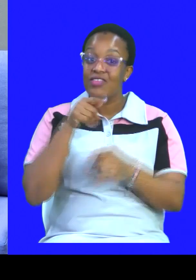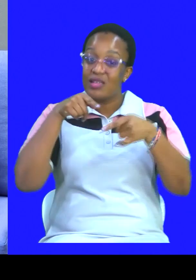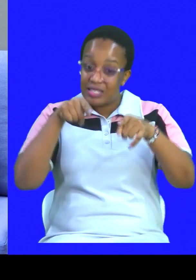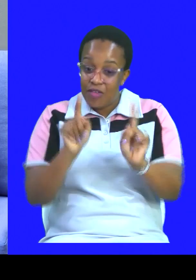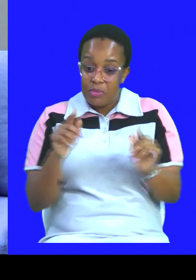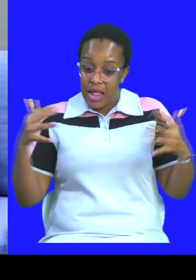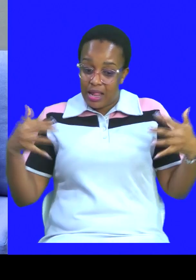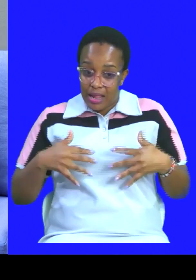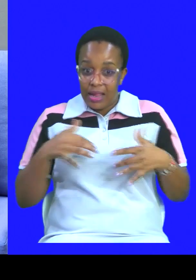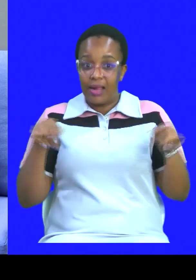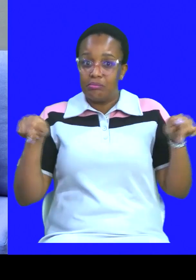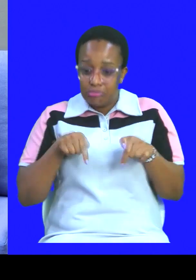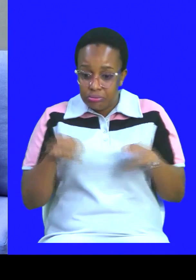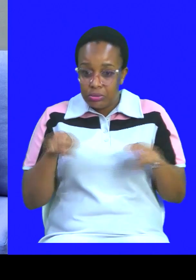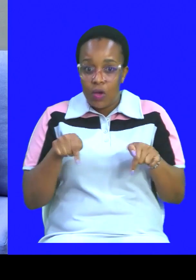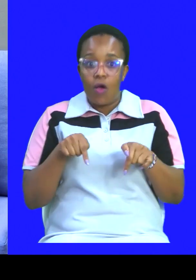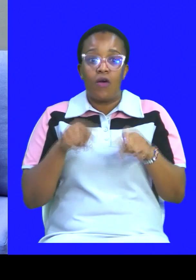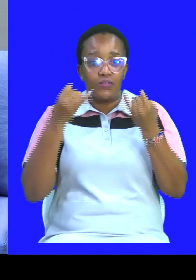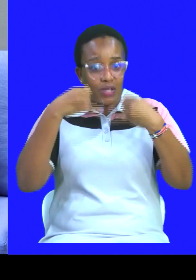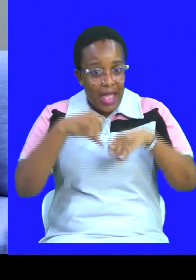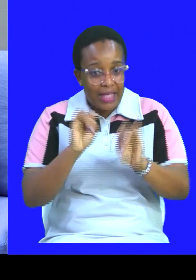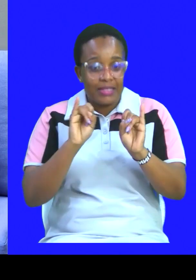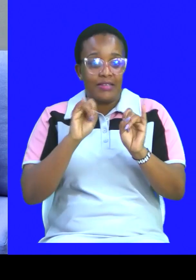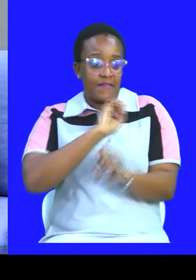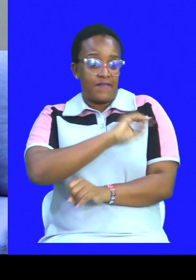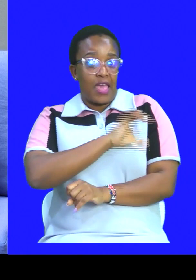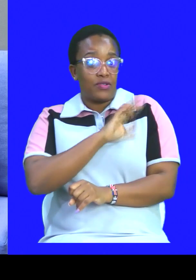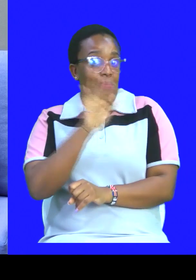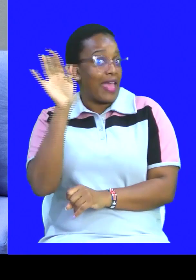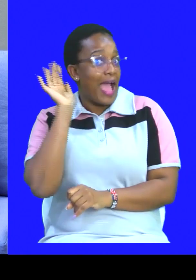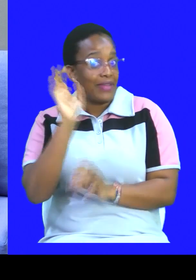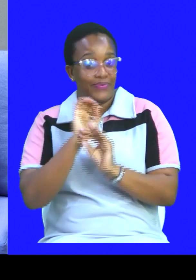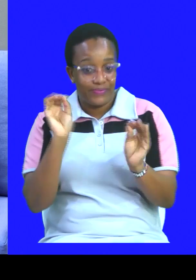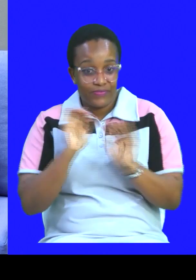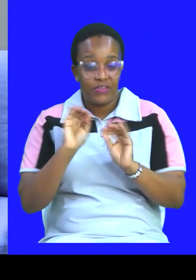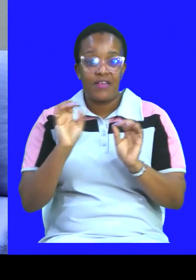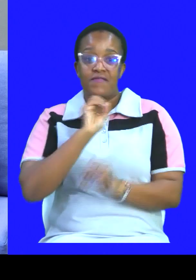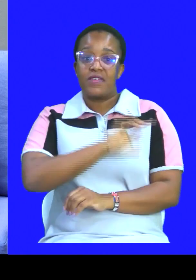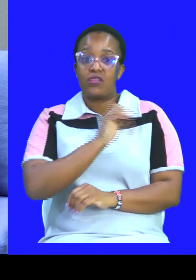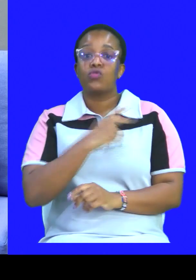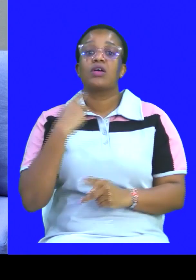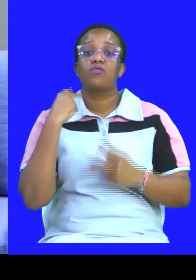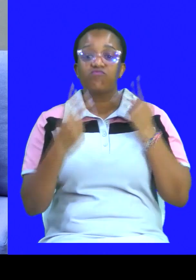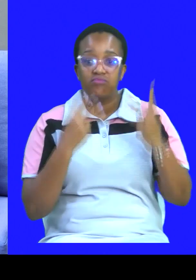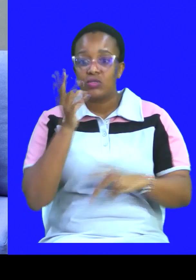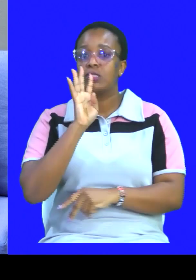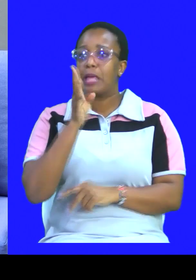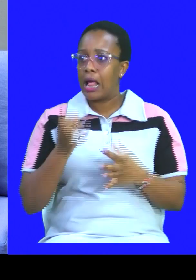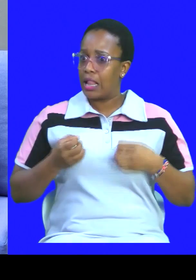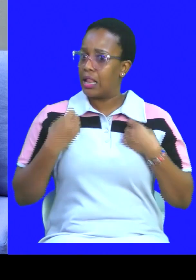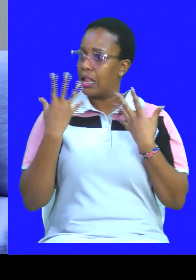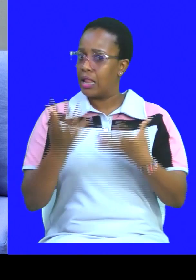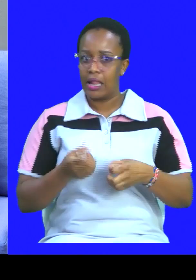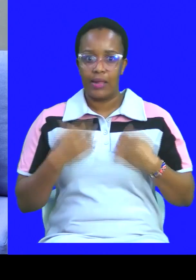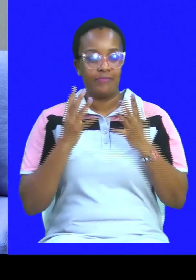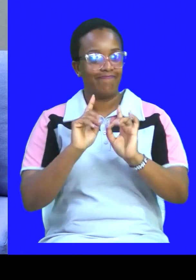Do not be afraid of being heard. Do not be afraid to raise your voice. You need to raise your voice as much as you